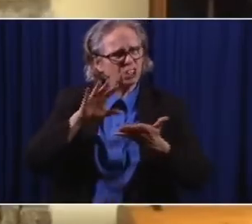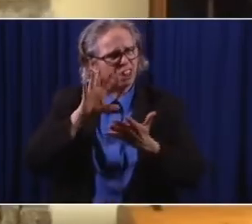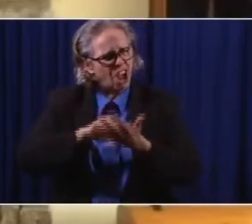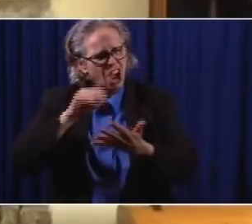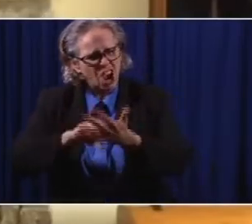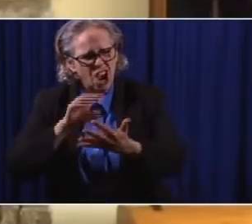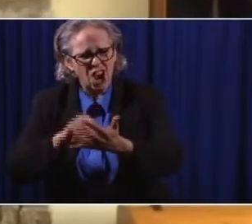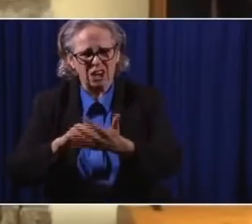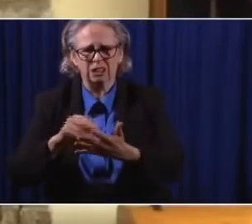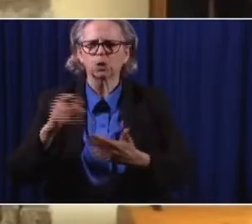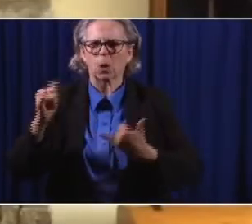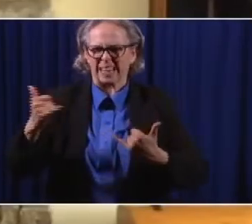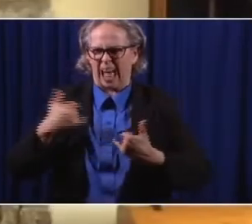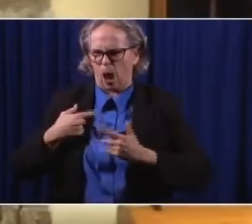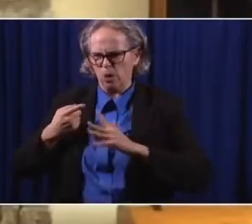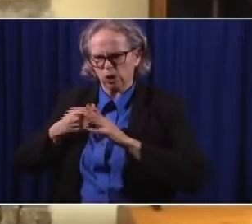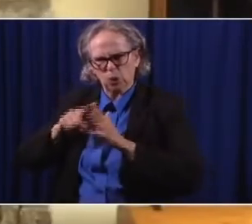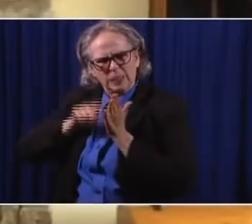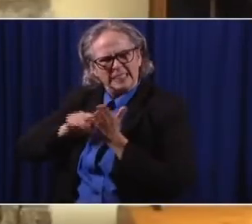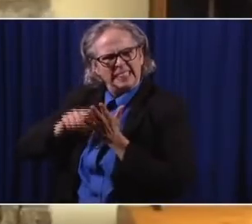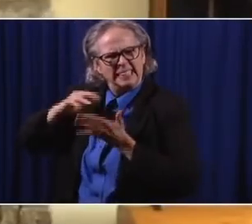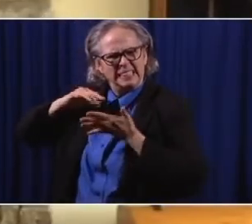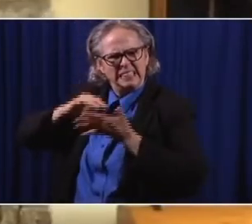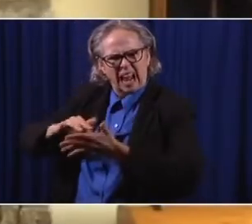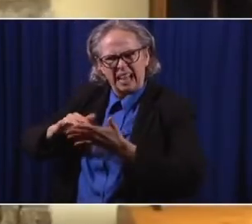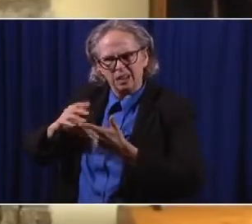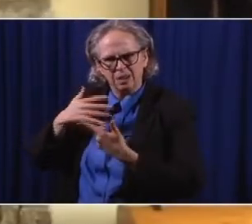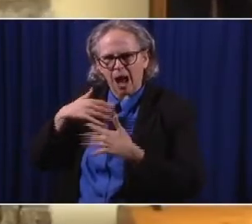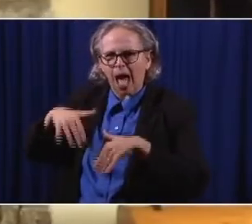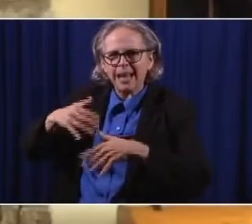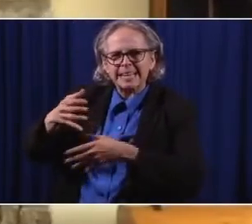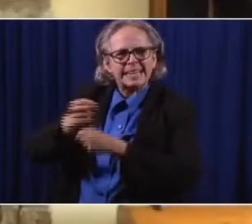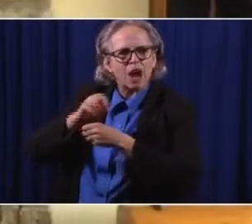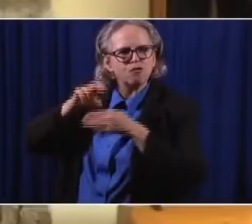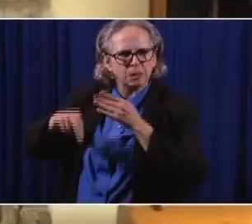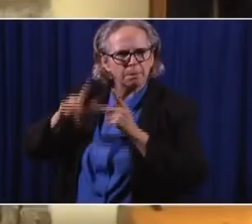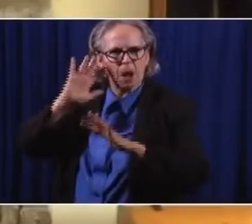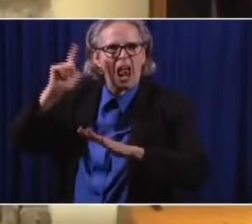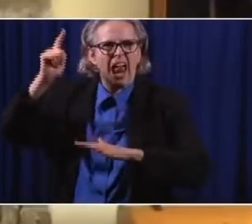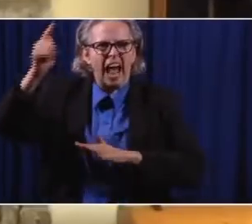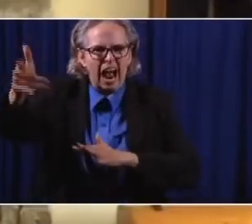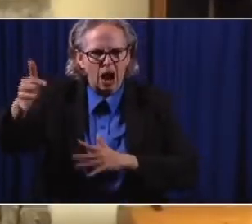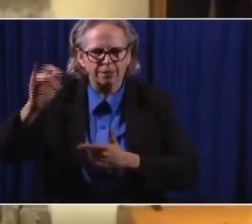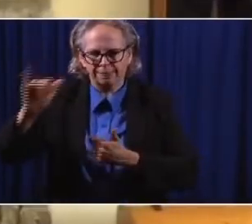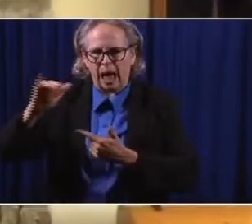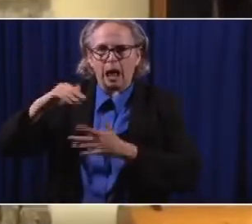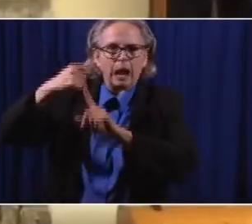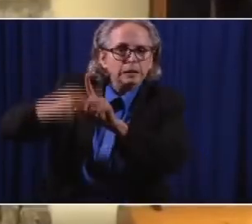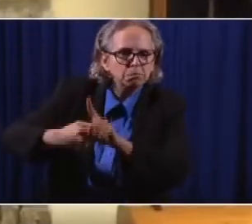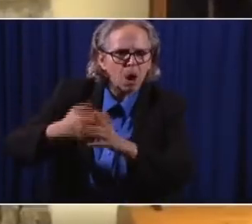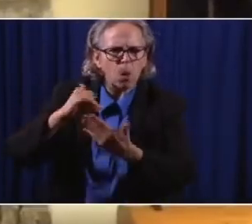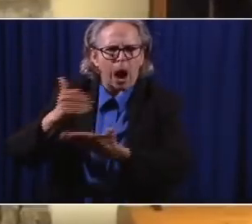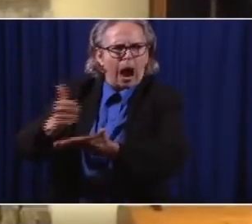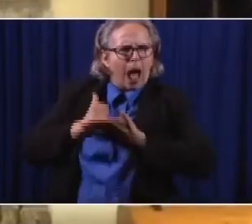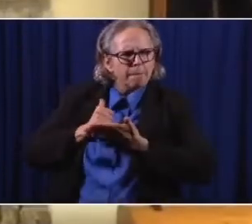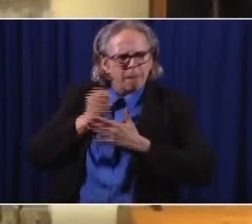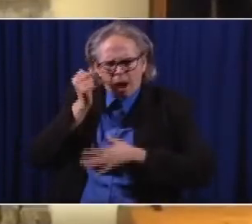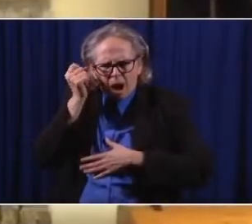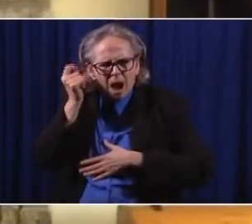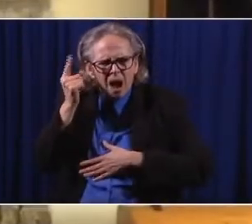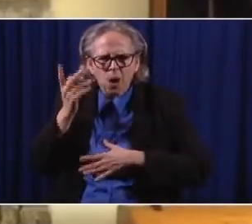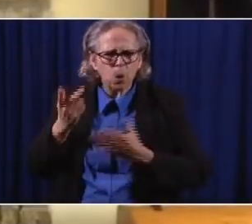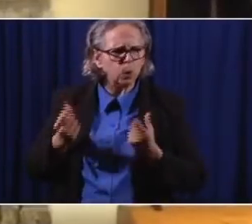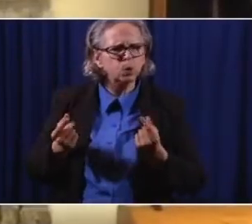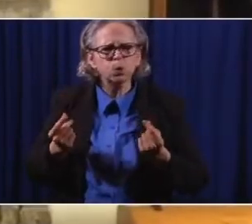but the results of that study it'll take a month, but we're going to go into some schools with the